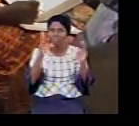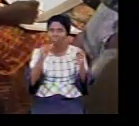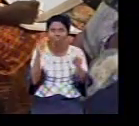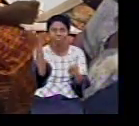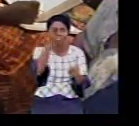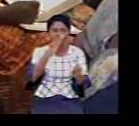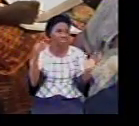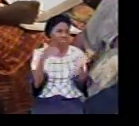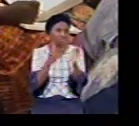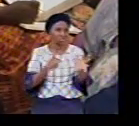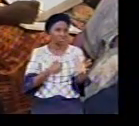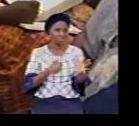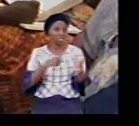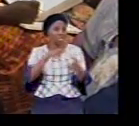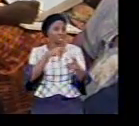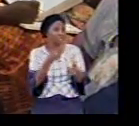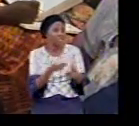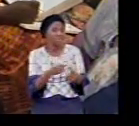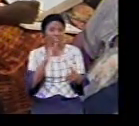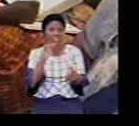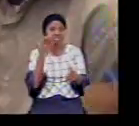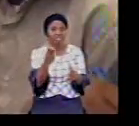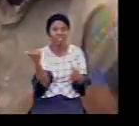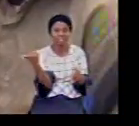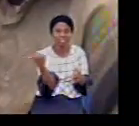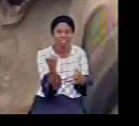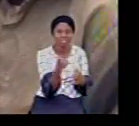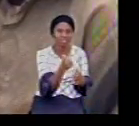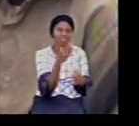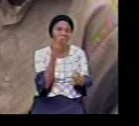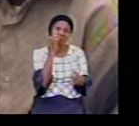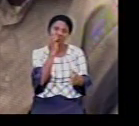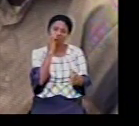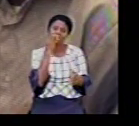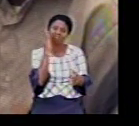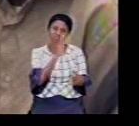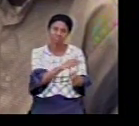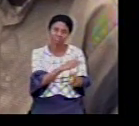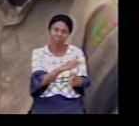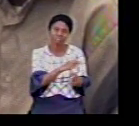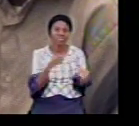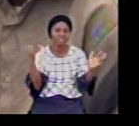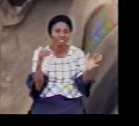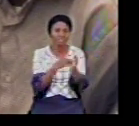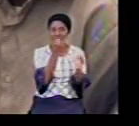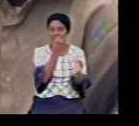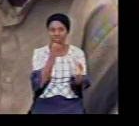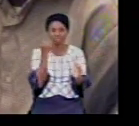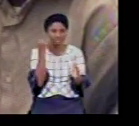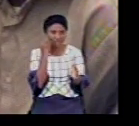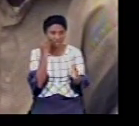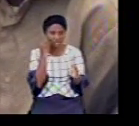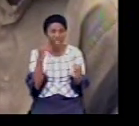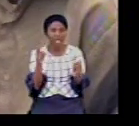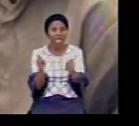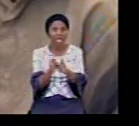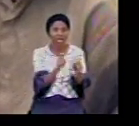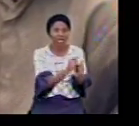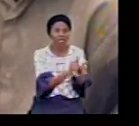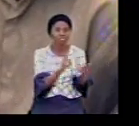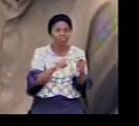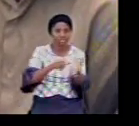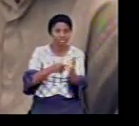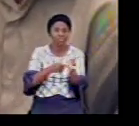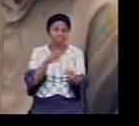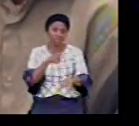Neither is there any divination against Israel. According to this time, it shall be